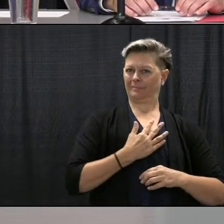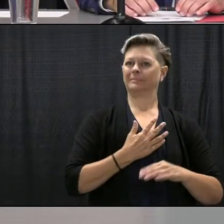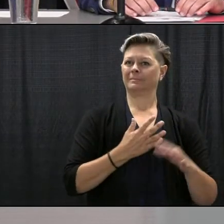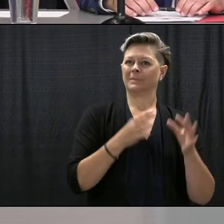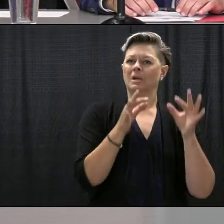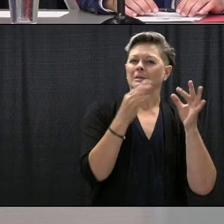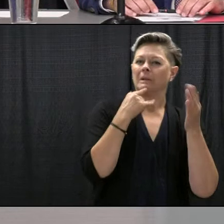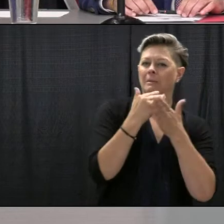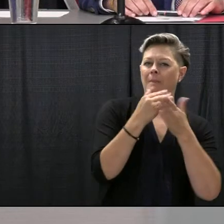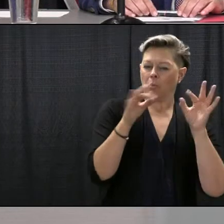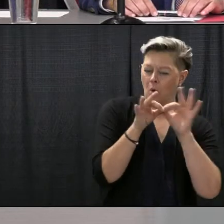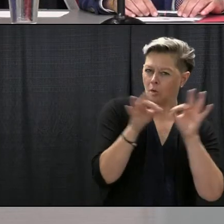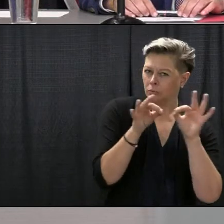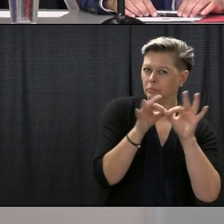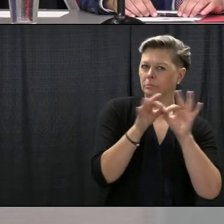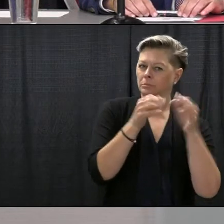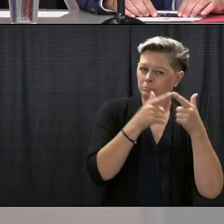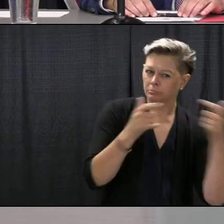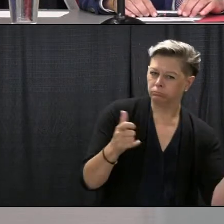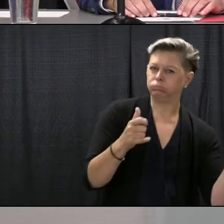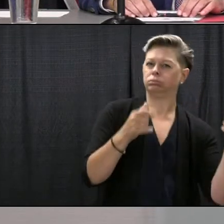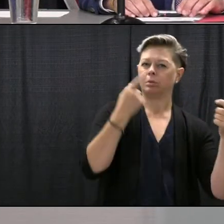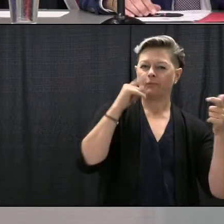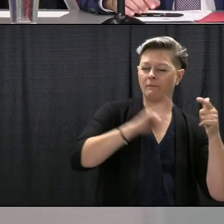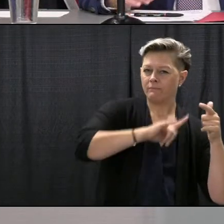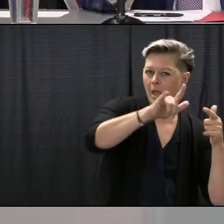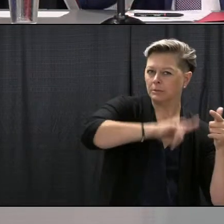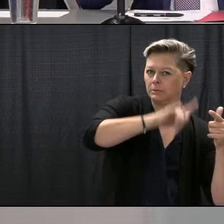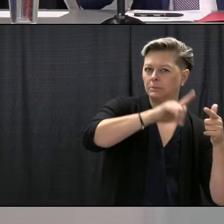prices. Have you had any further conversations with him about that?